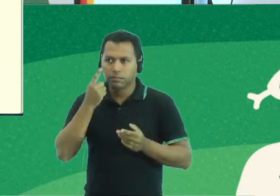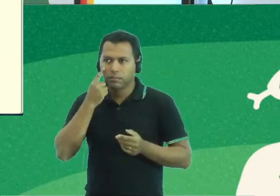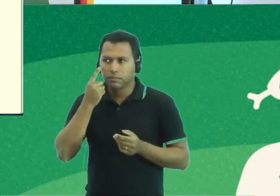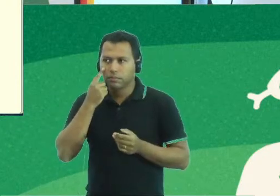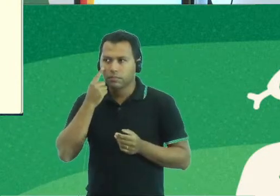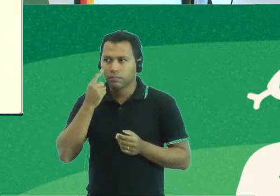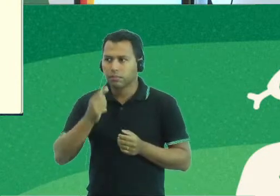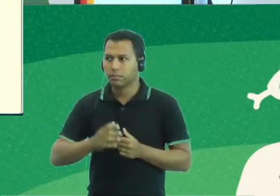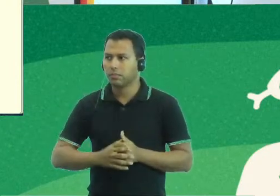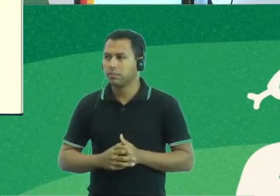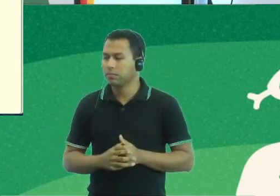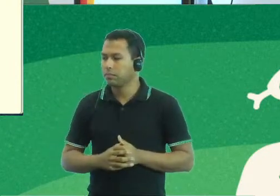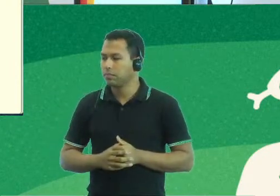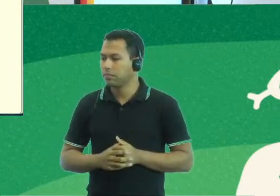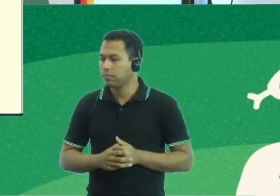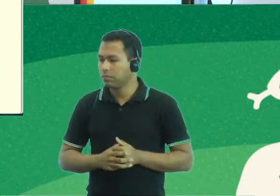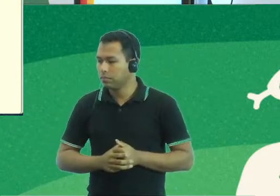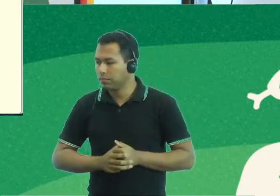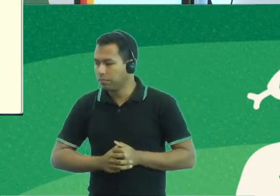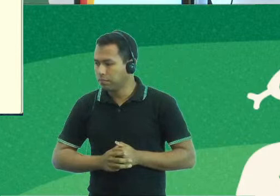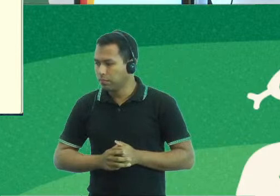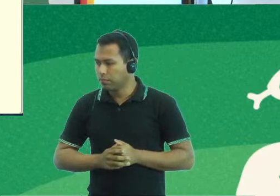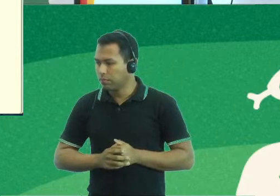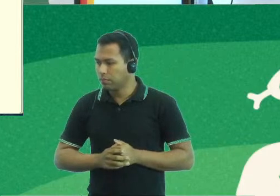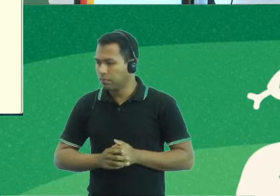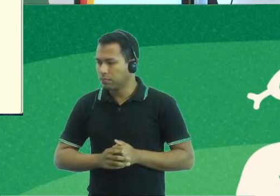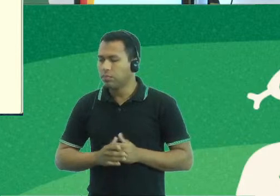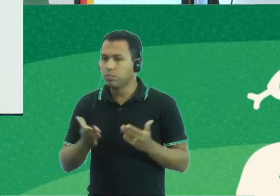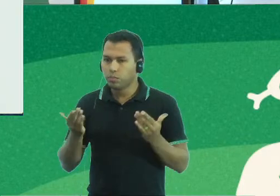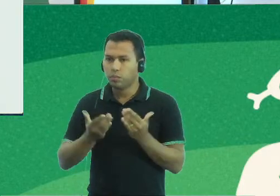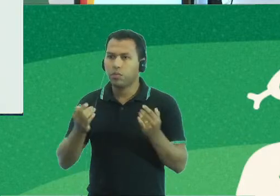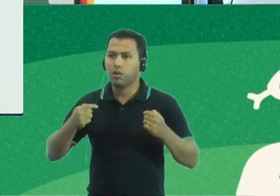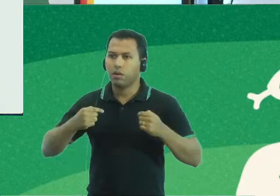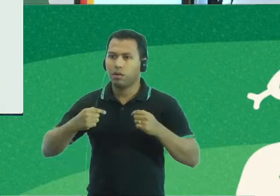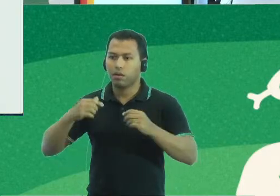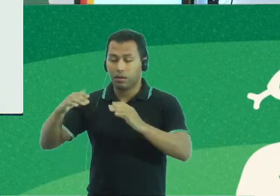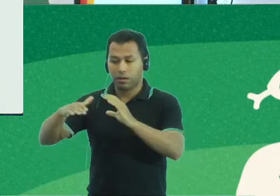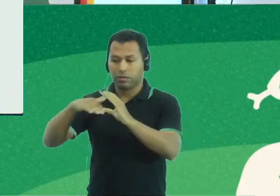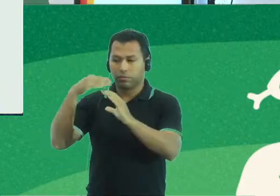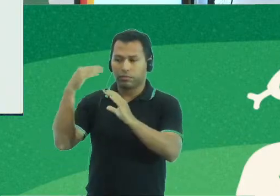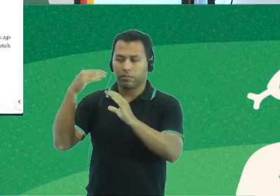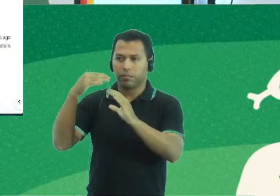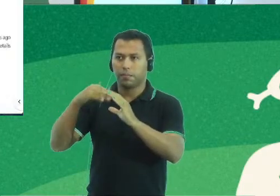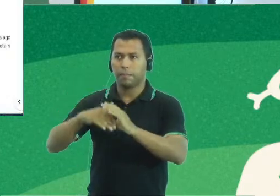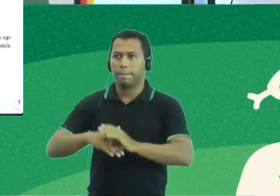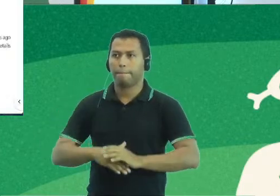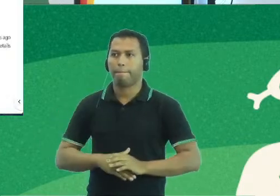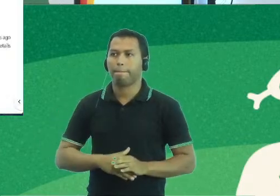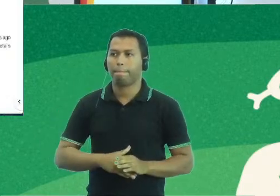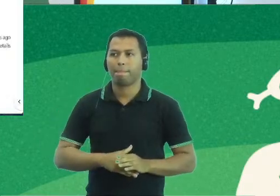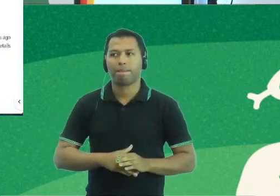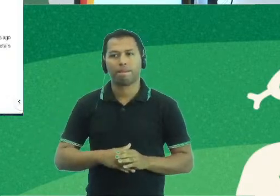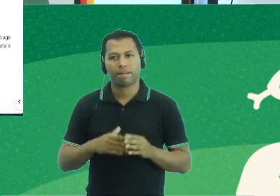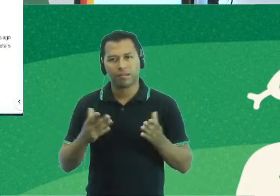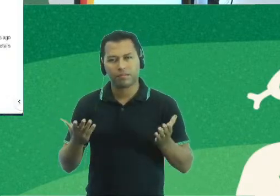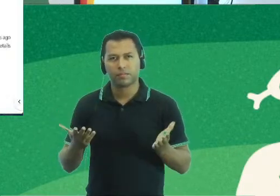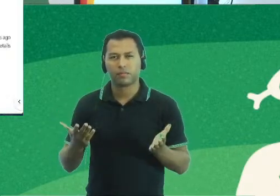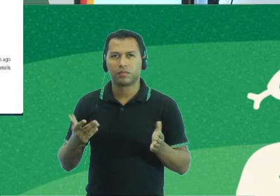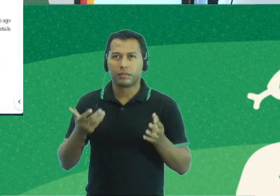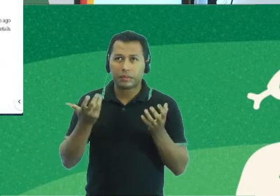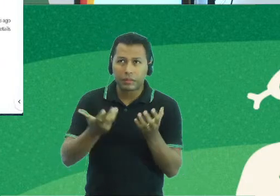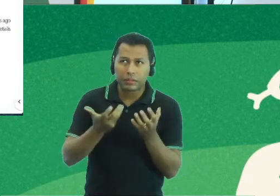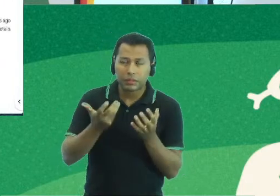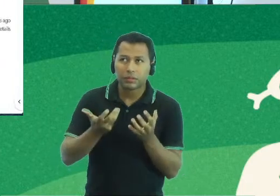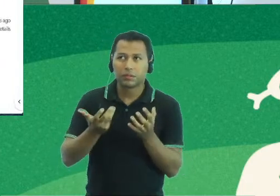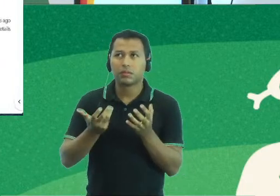and I'm going to send myself an email. Now you can actually all send an email now as well if you want to help me test my code again